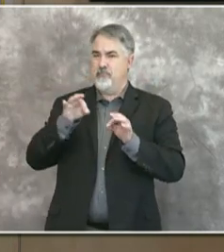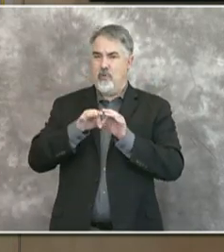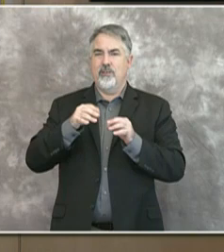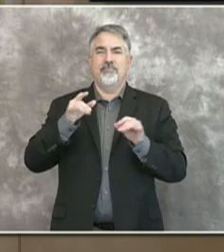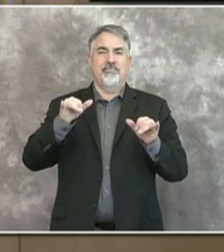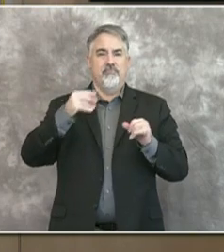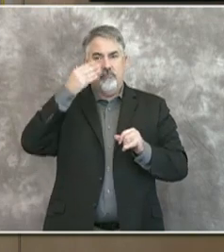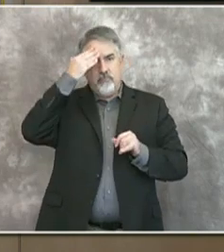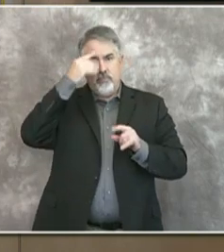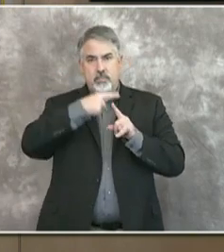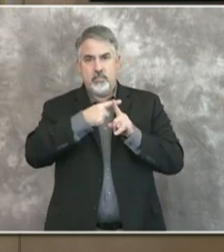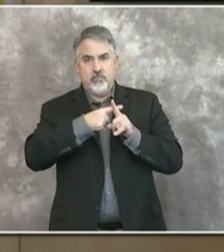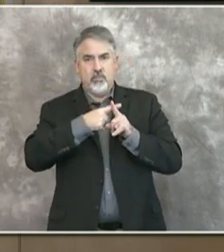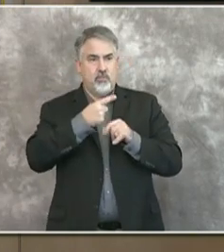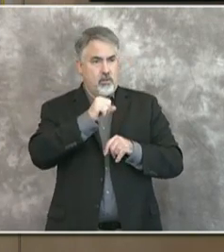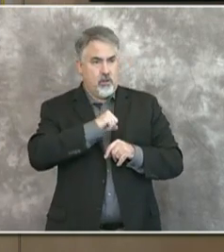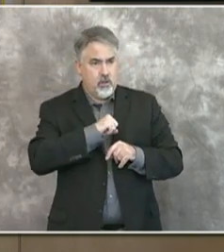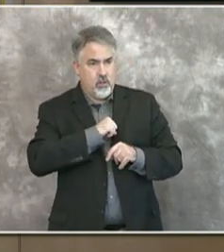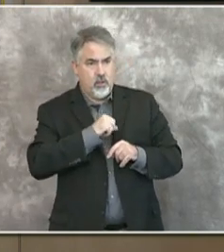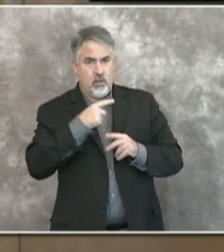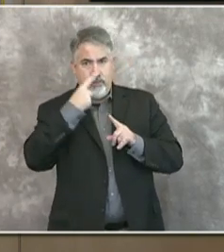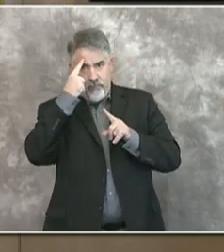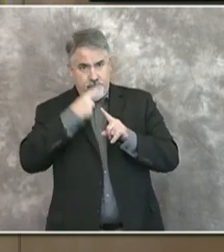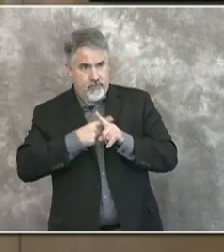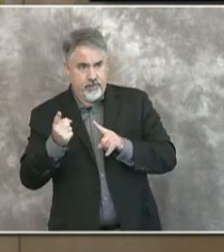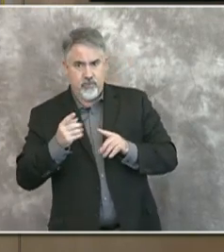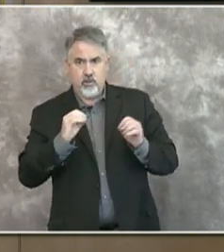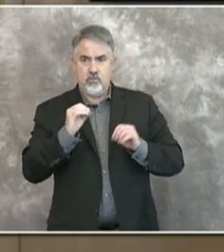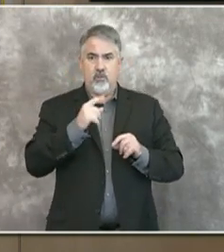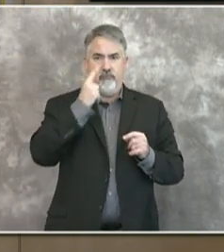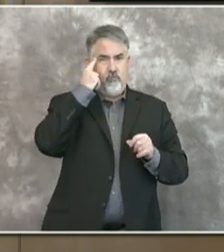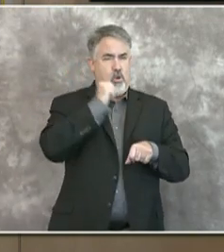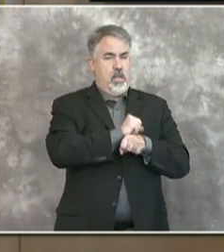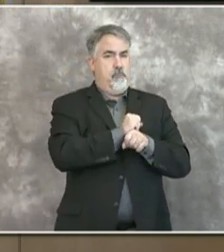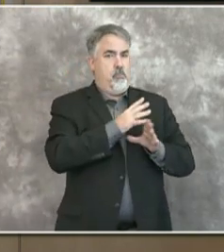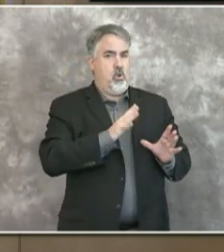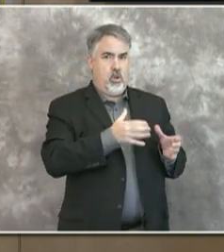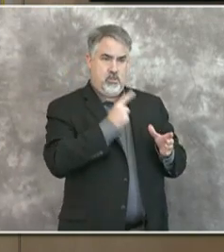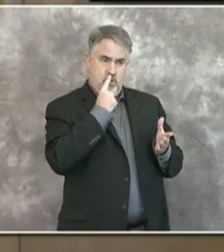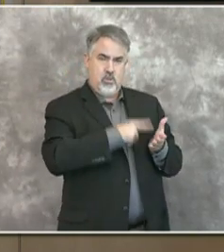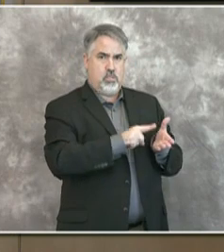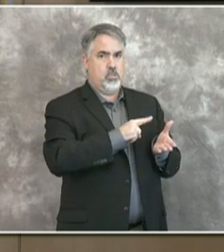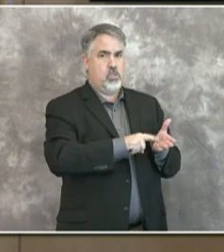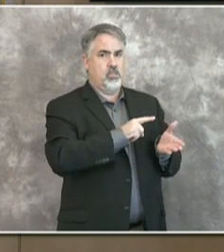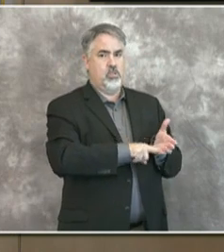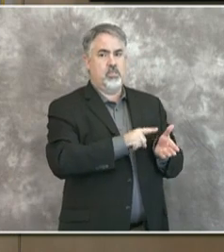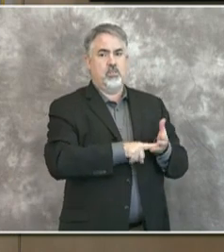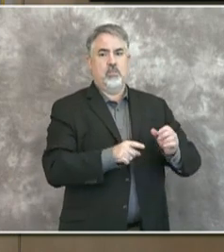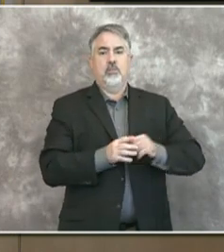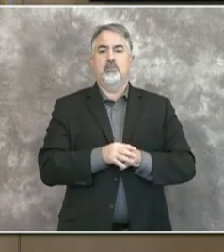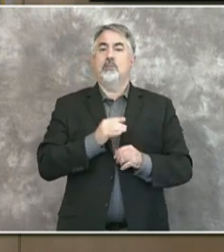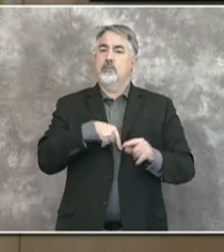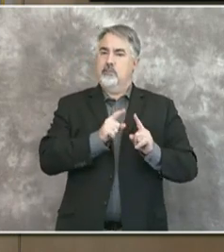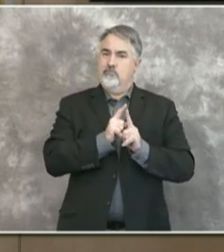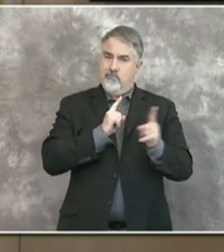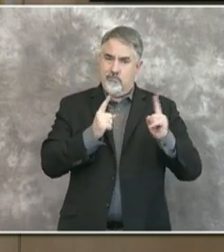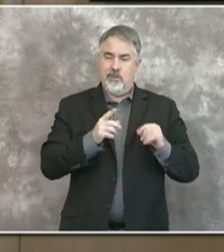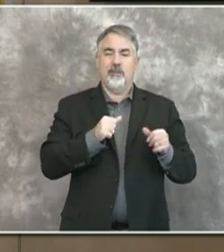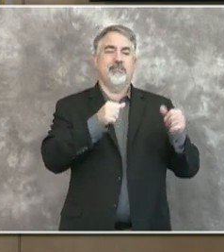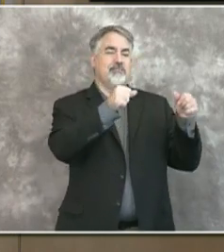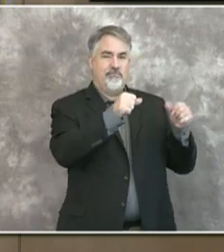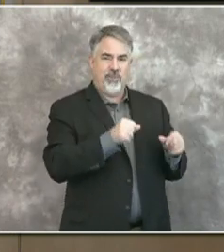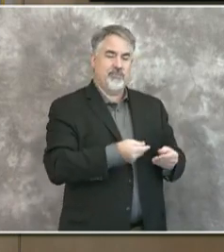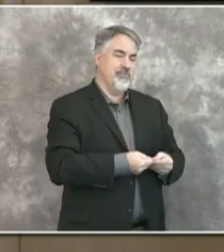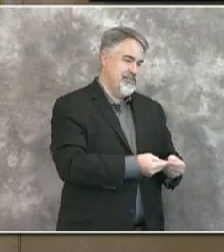screenings of any employees if there are, physical distancing plan. These have to be posted publicly and shared along with given to all employees. But